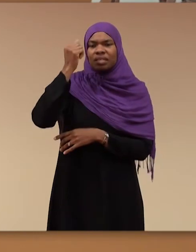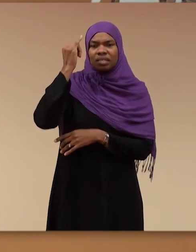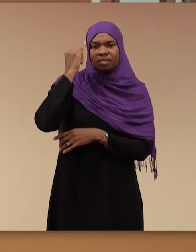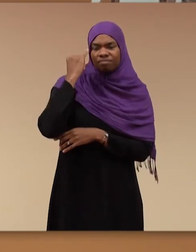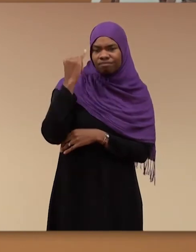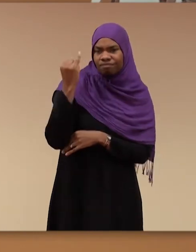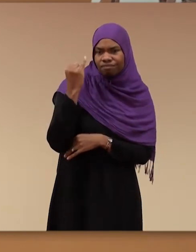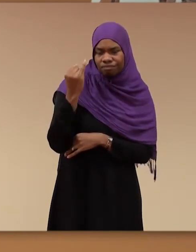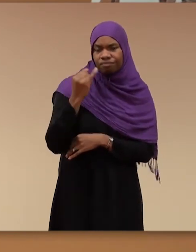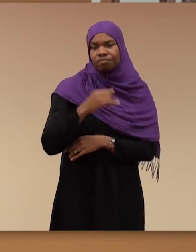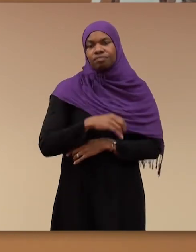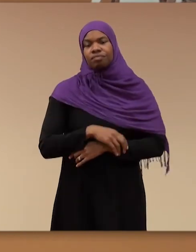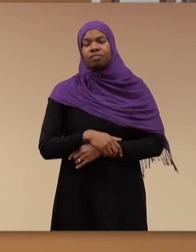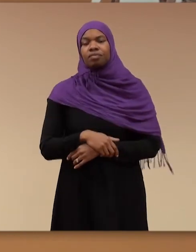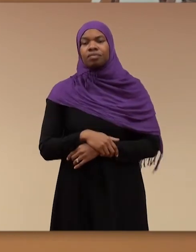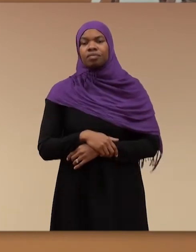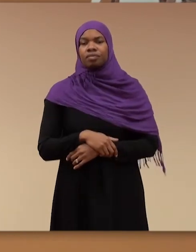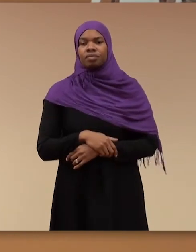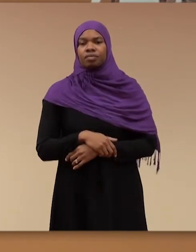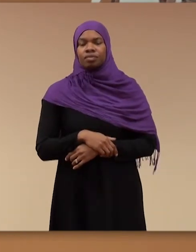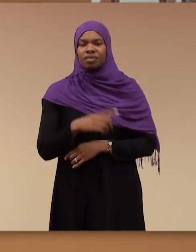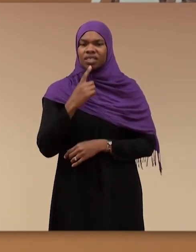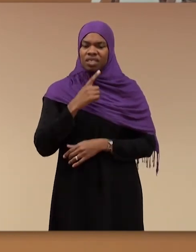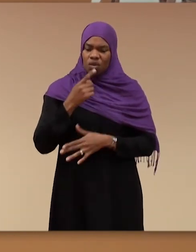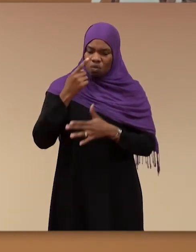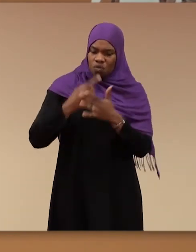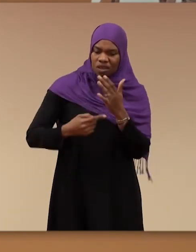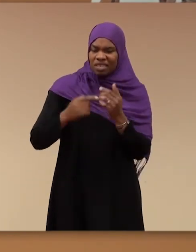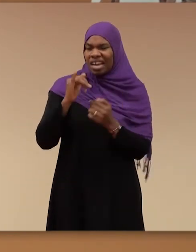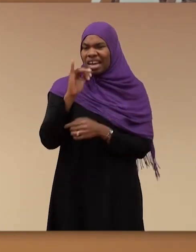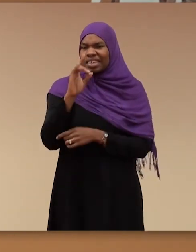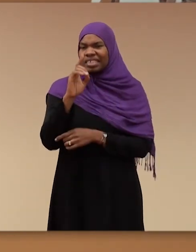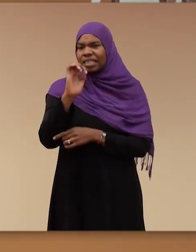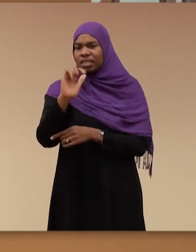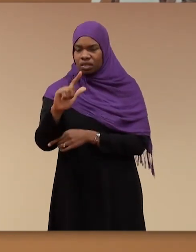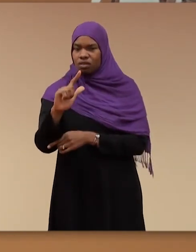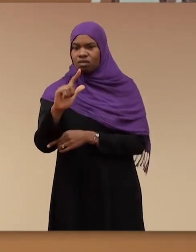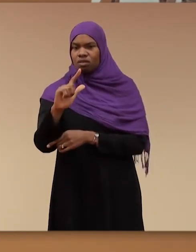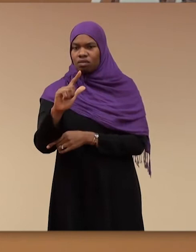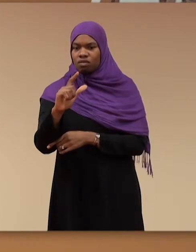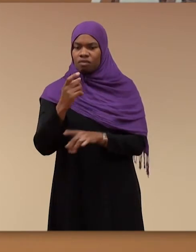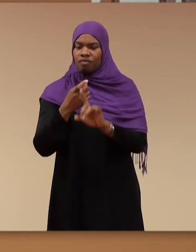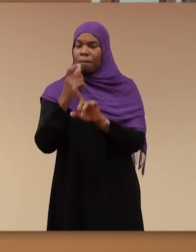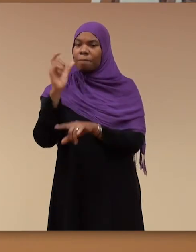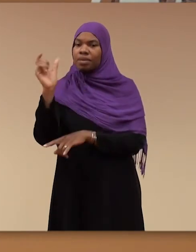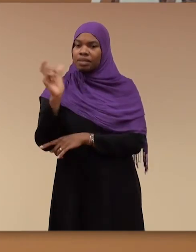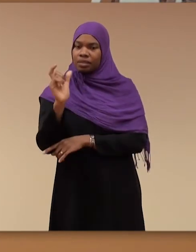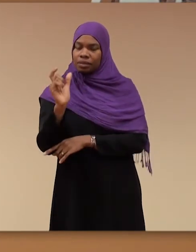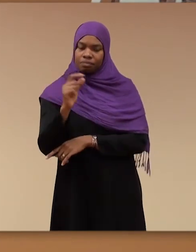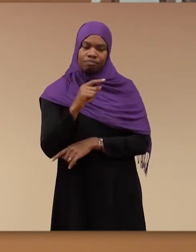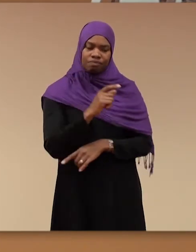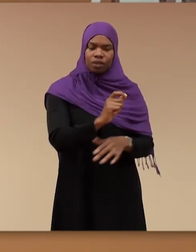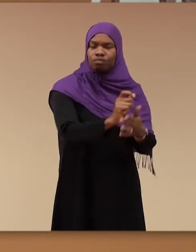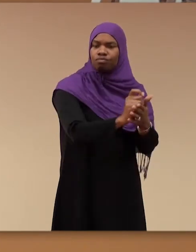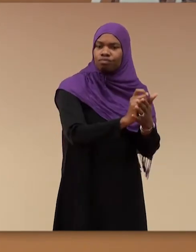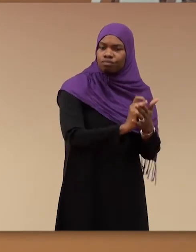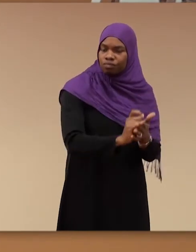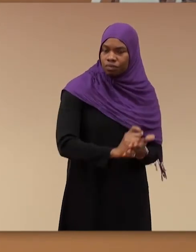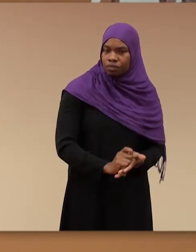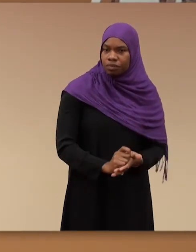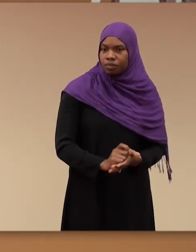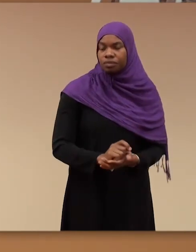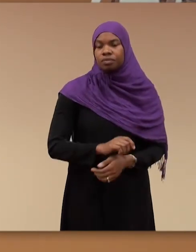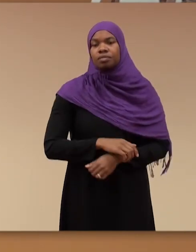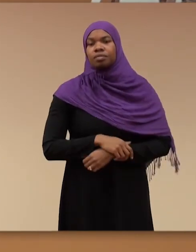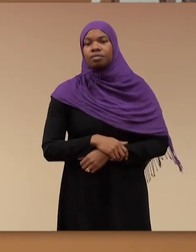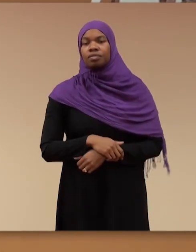this question, what is the ideals of Islam, which Muhammad sallallahu alaihi wasallam brought? Of